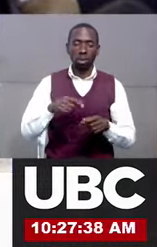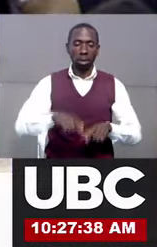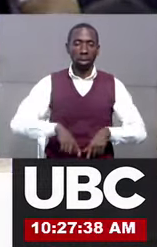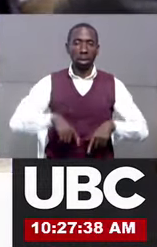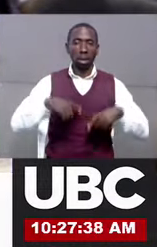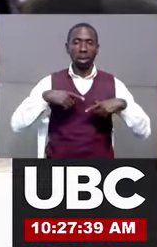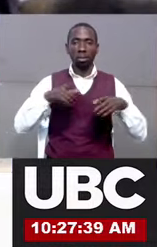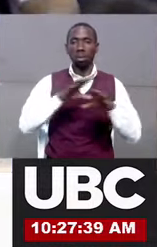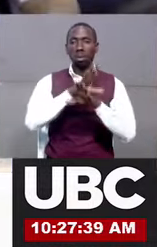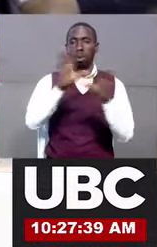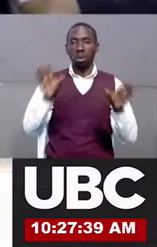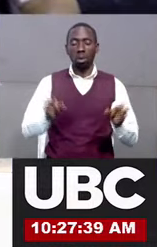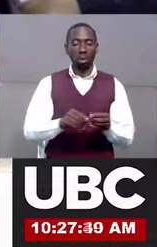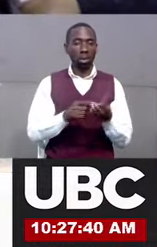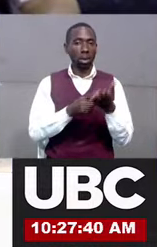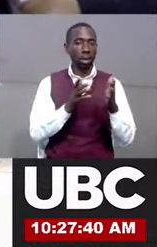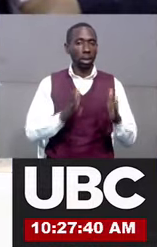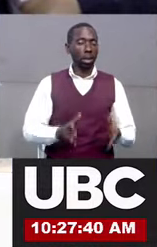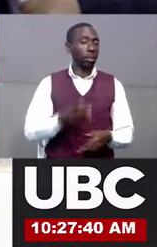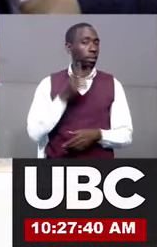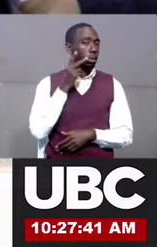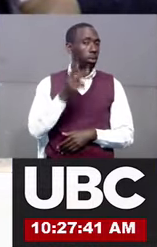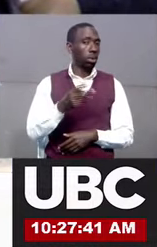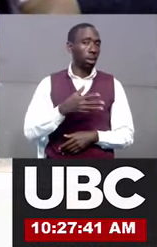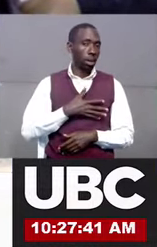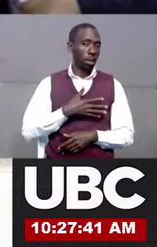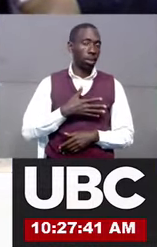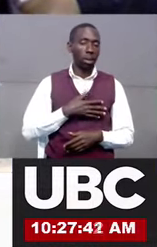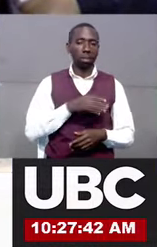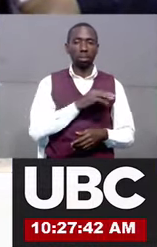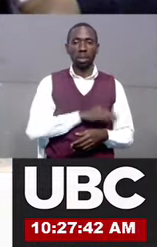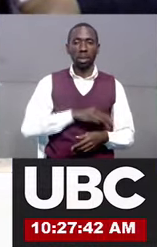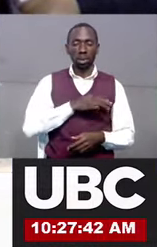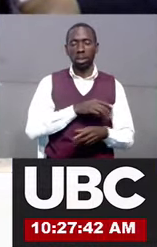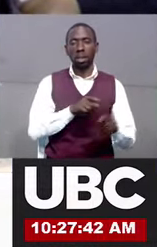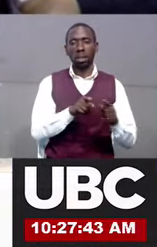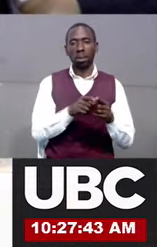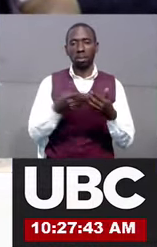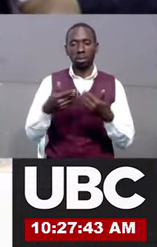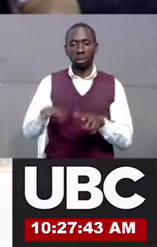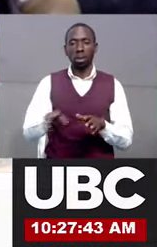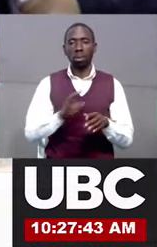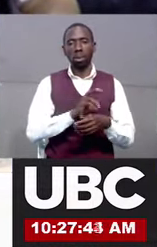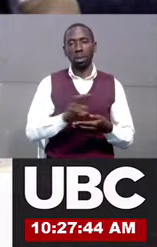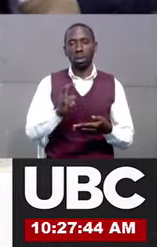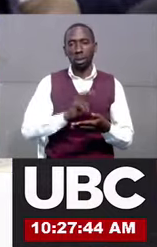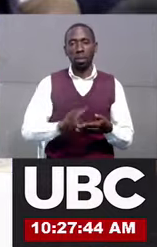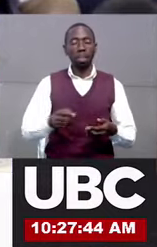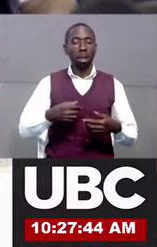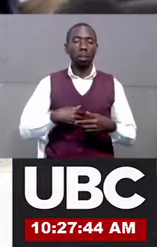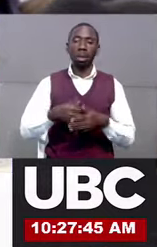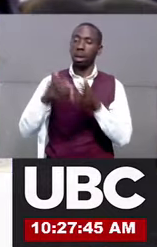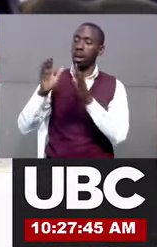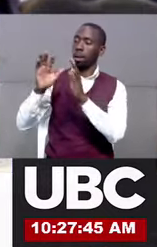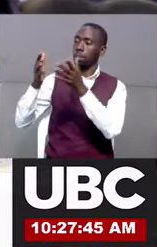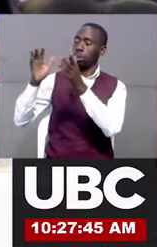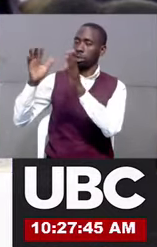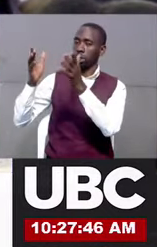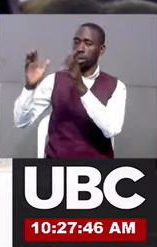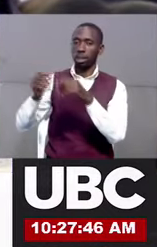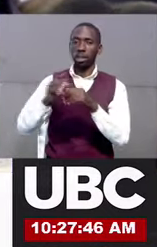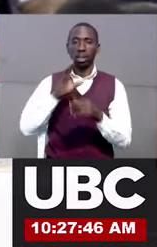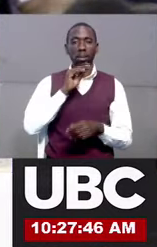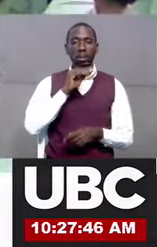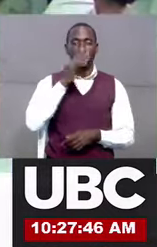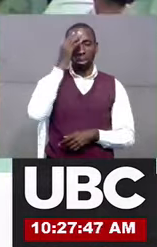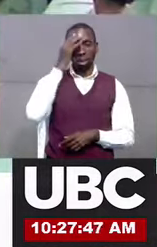Ugandans. That's our vision. That's our mission as a parliament, Right Honourable Speaker. And I want to appreciate you because many times you